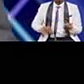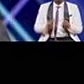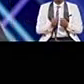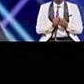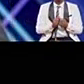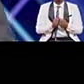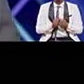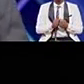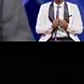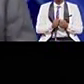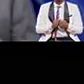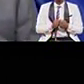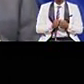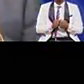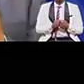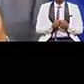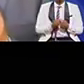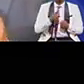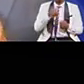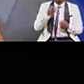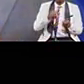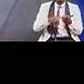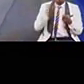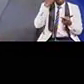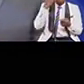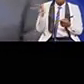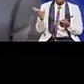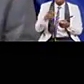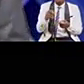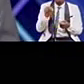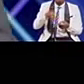Pray for grace to know their needs.